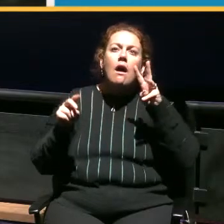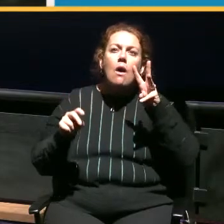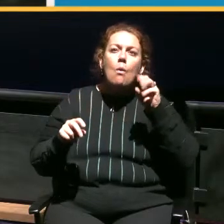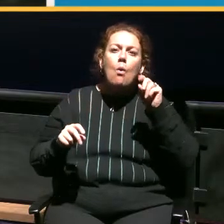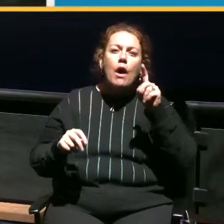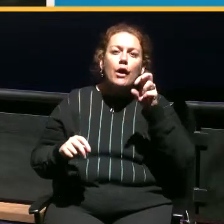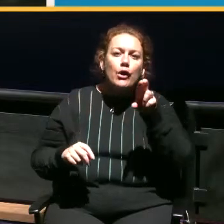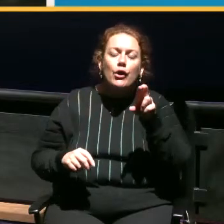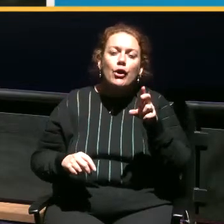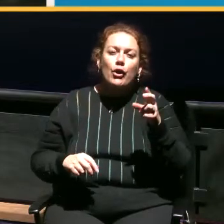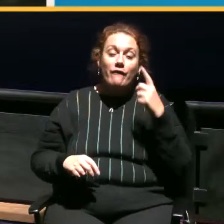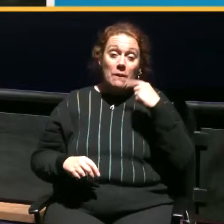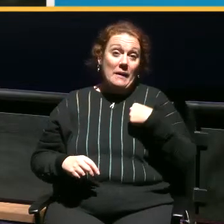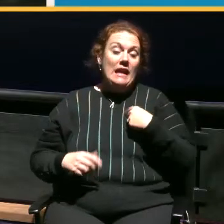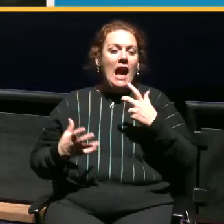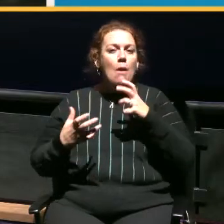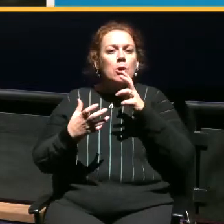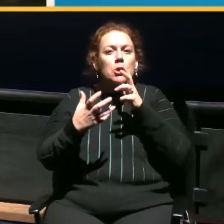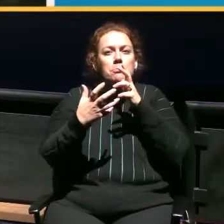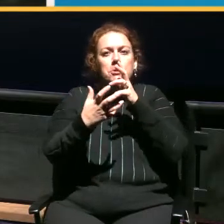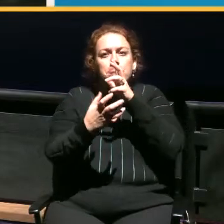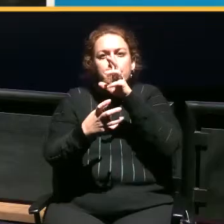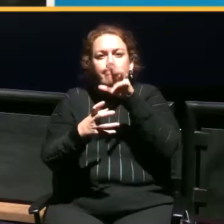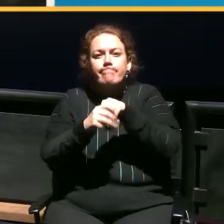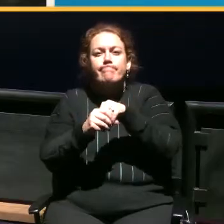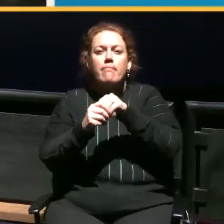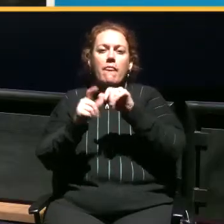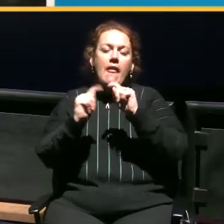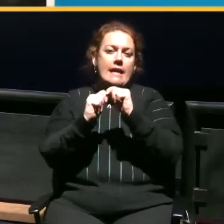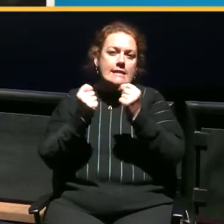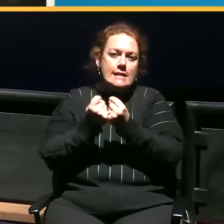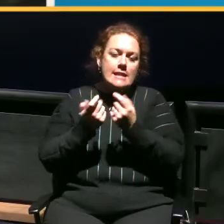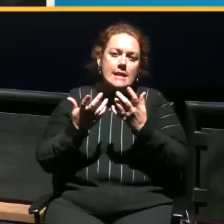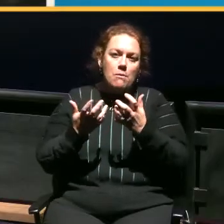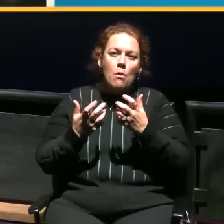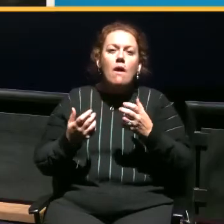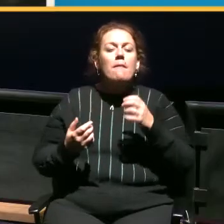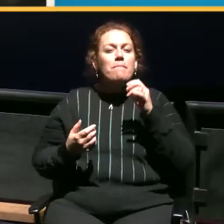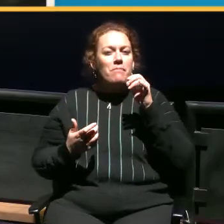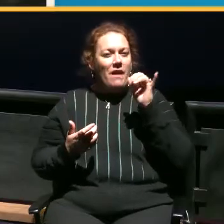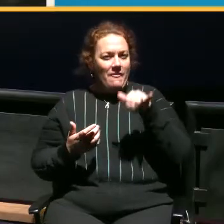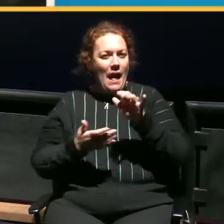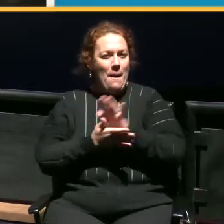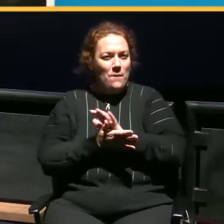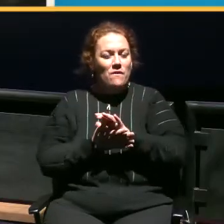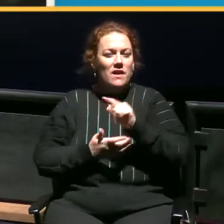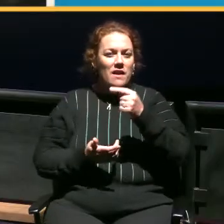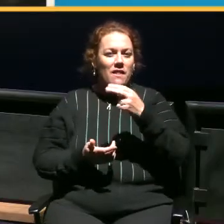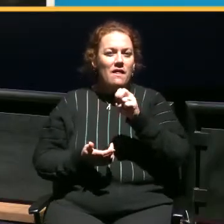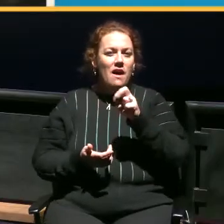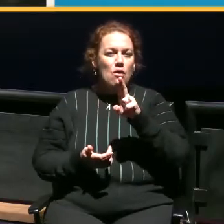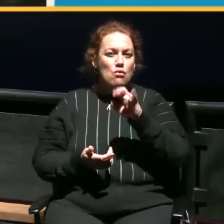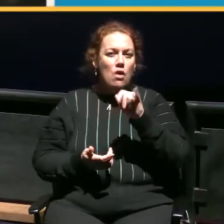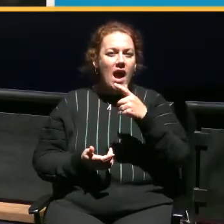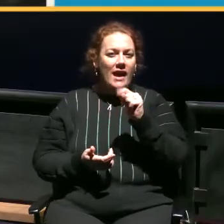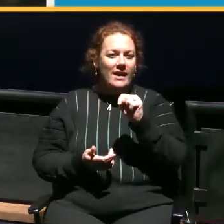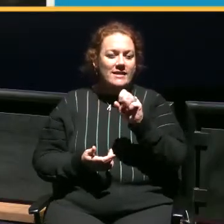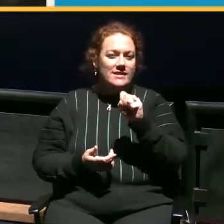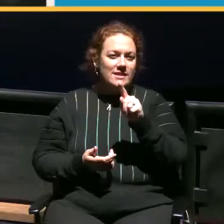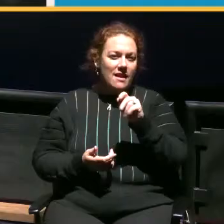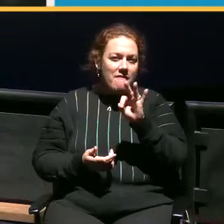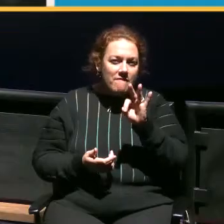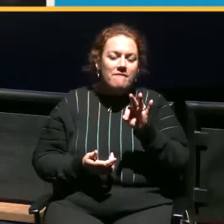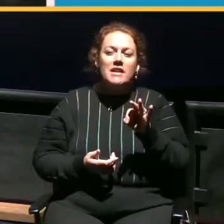it was I wanted to be part of that team. I wanted, you know, I watched The Right Stuff, the movie, and saw the camaraderie and that